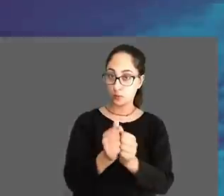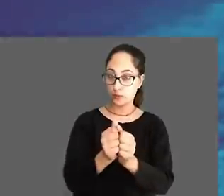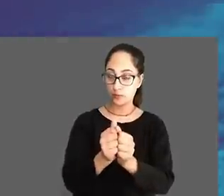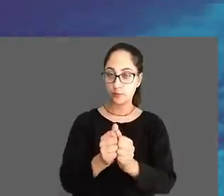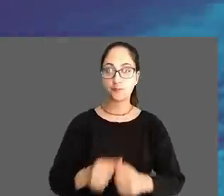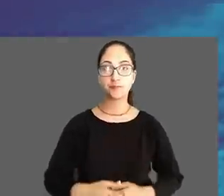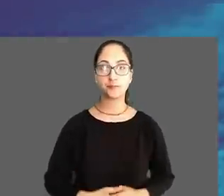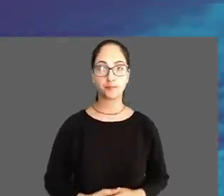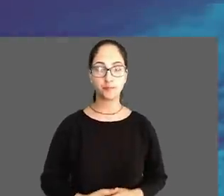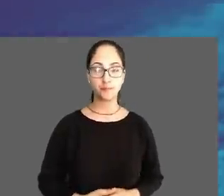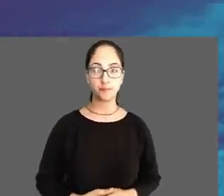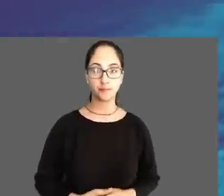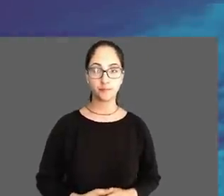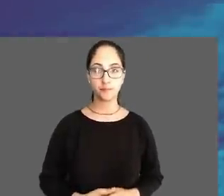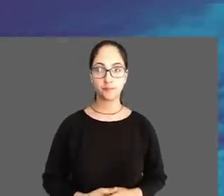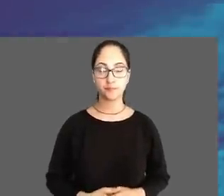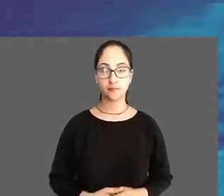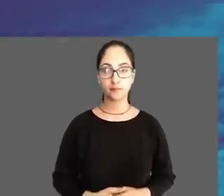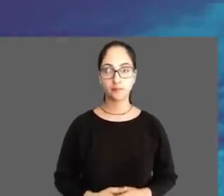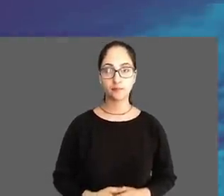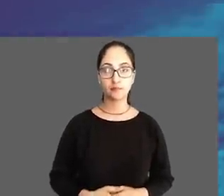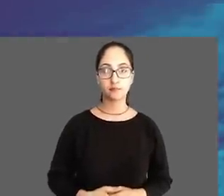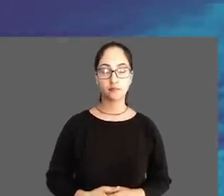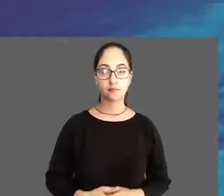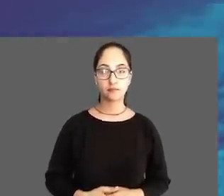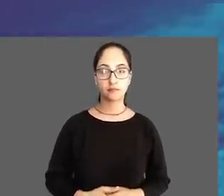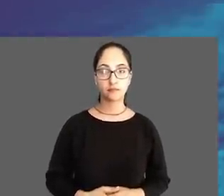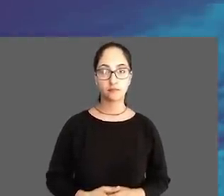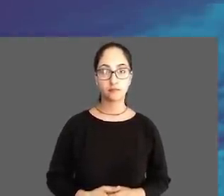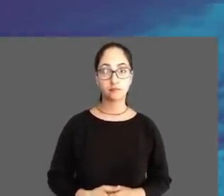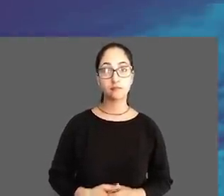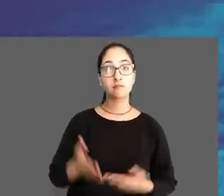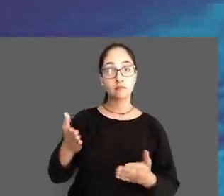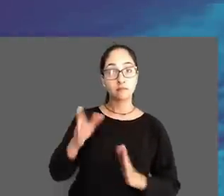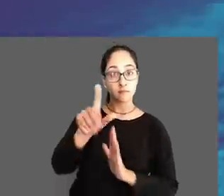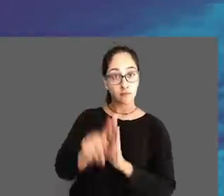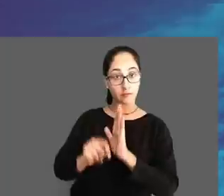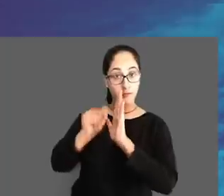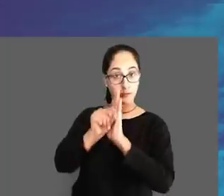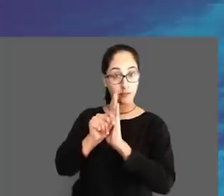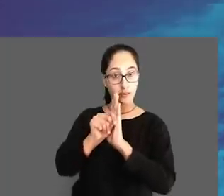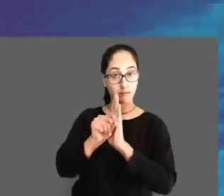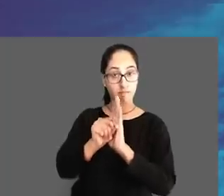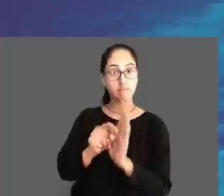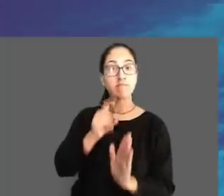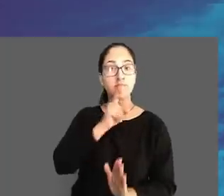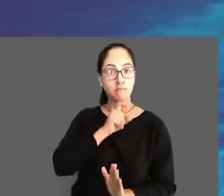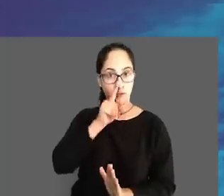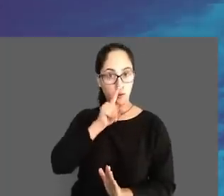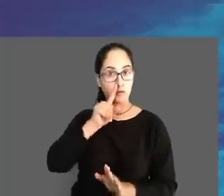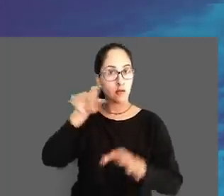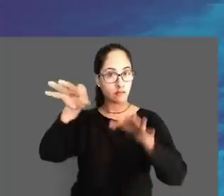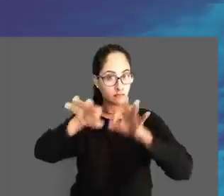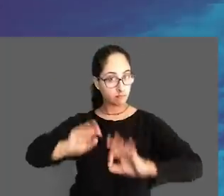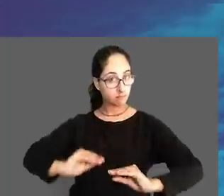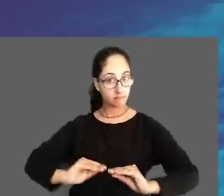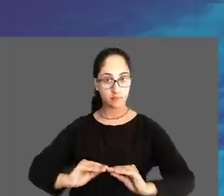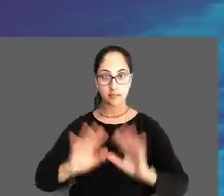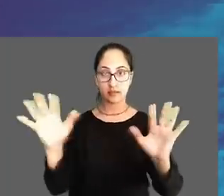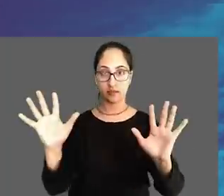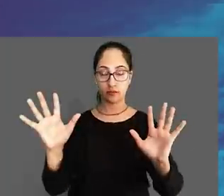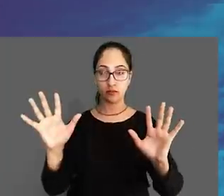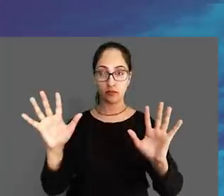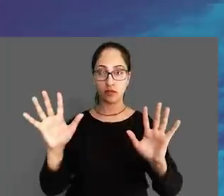So you see that Maulana Hazir Imam clearly talked about and articulated the